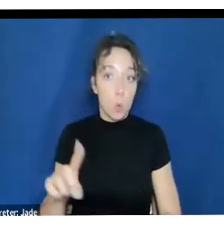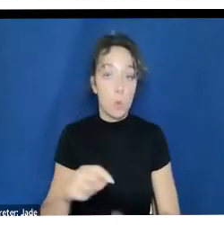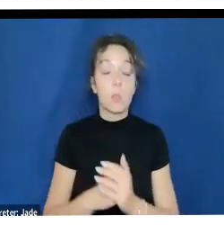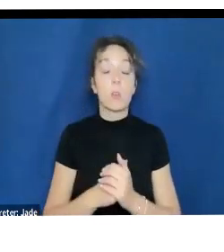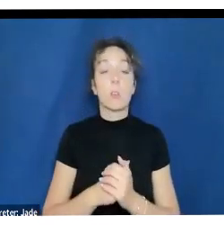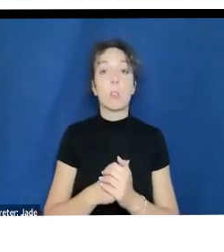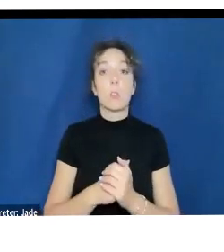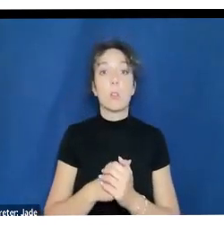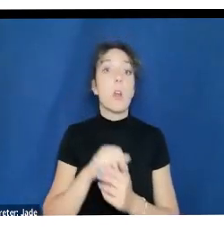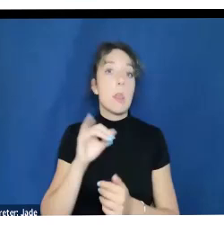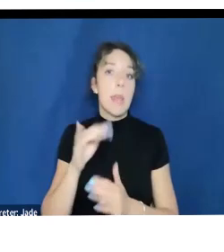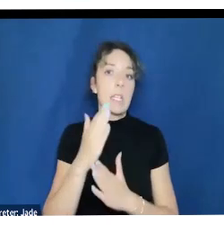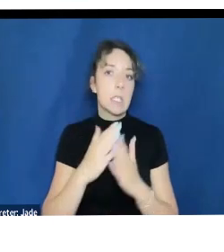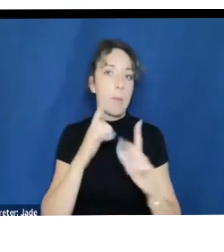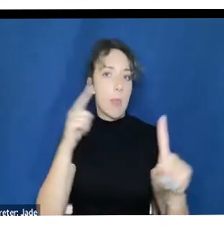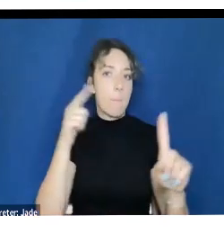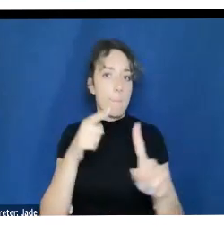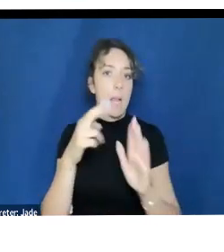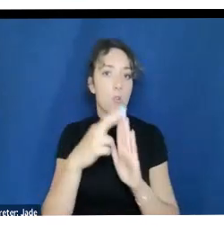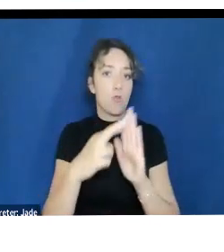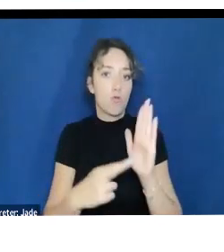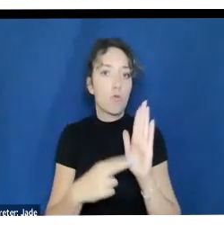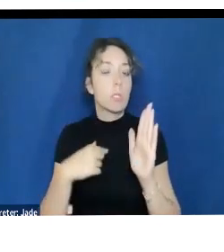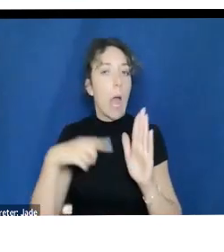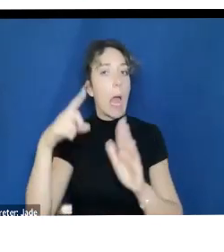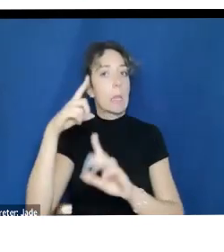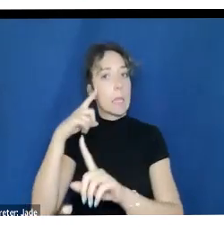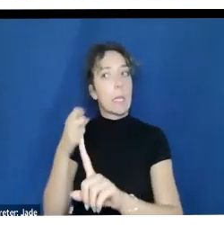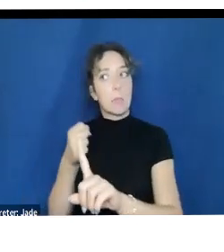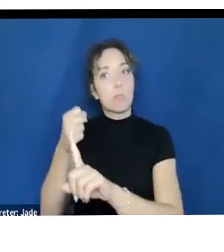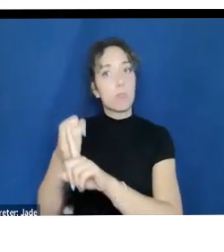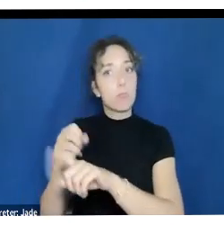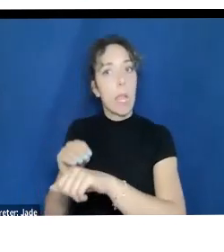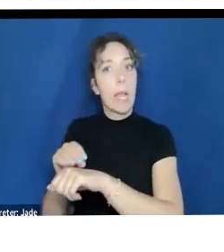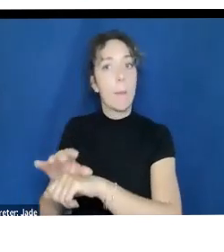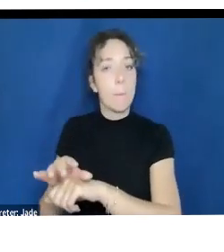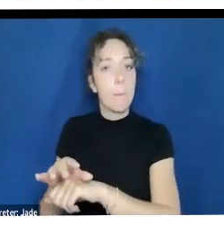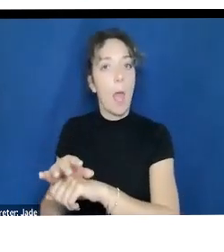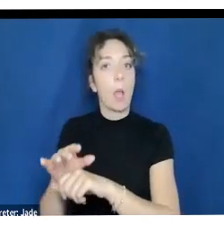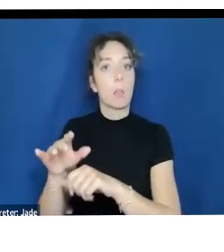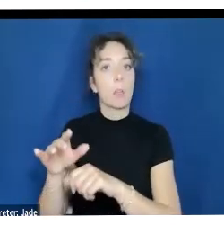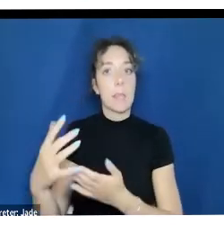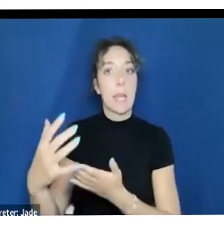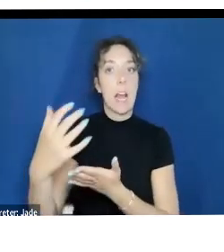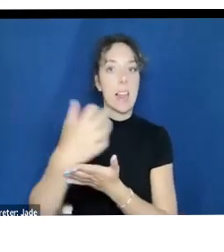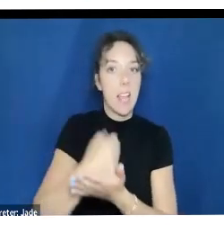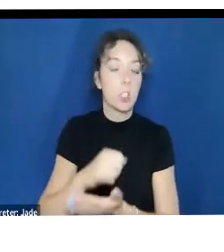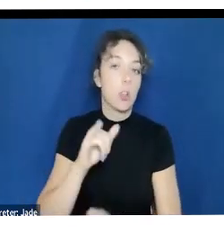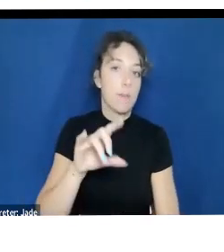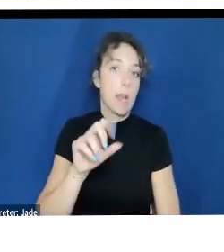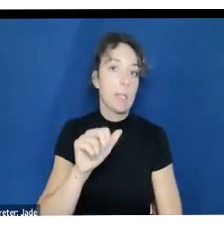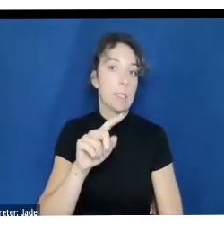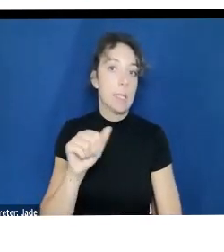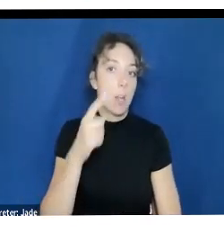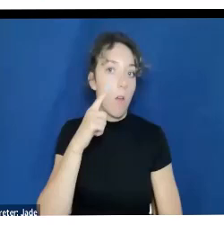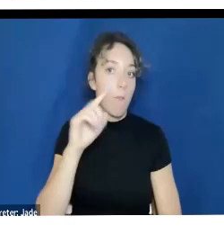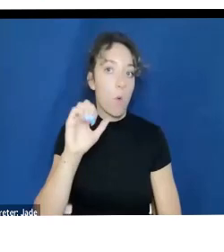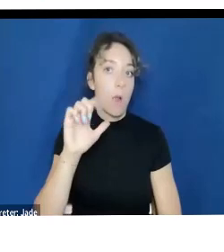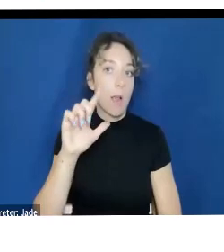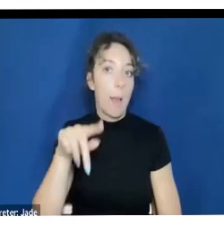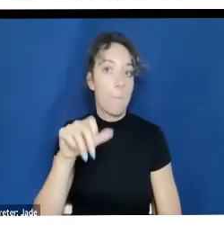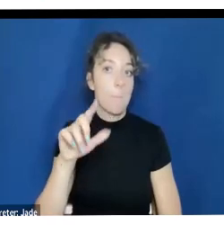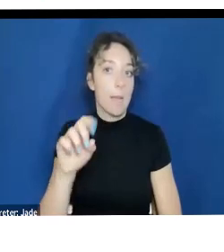Those are some of the main rules that I think impact the collection of this data for